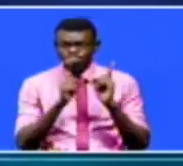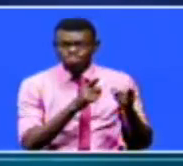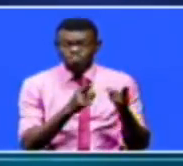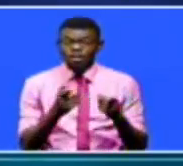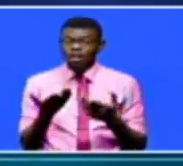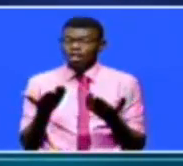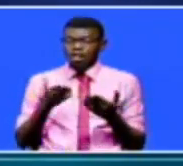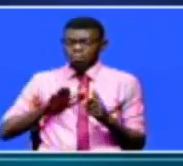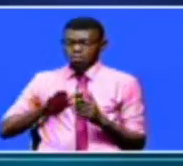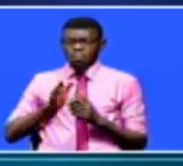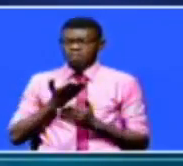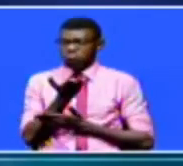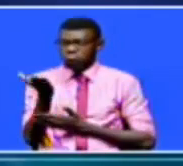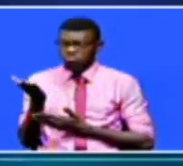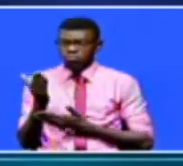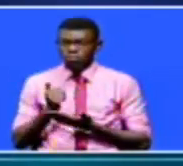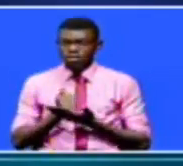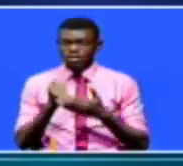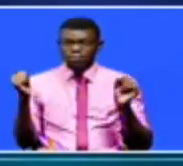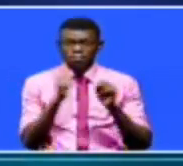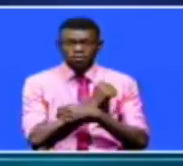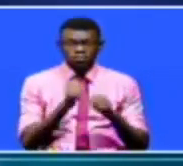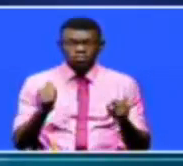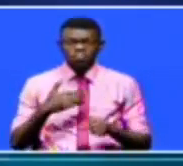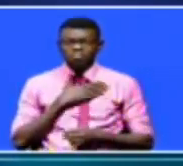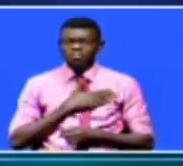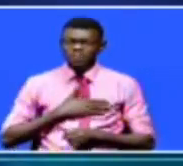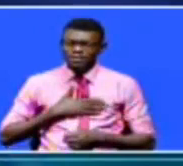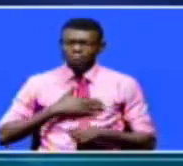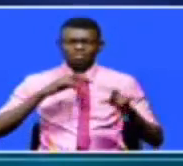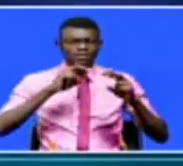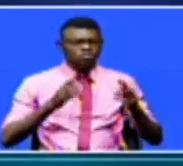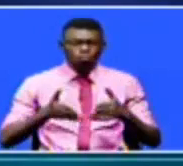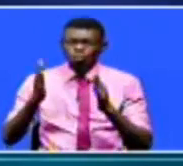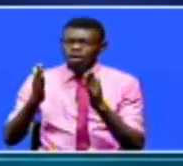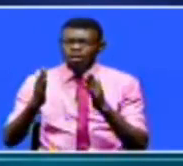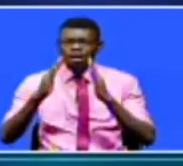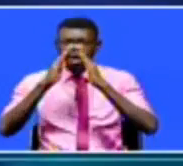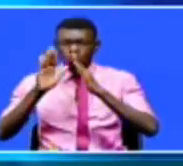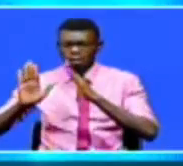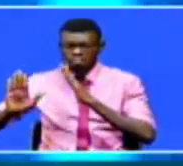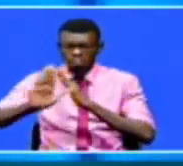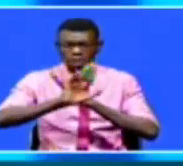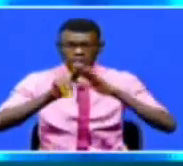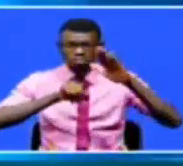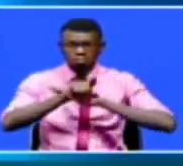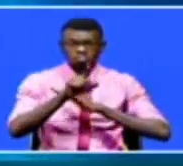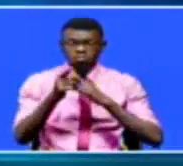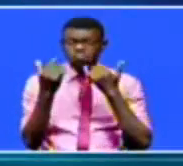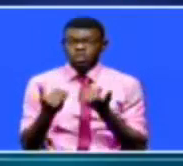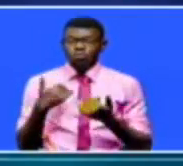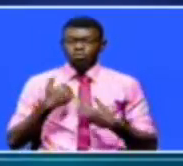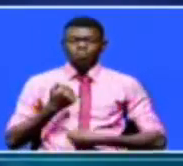attended to at the facilities, please, is there a way we can see them in their houses? Because like right now, I'm telling you, I'm